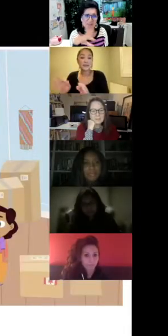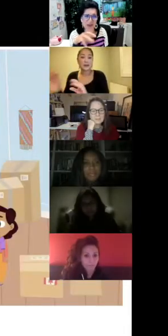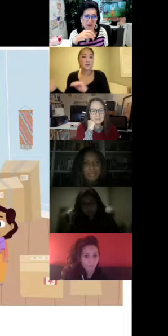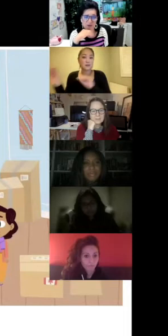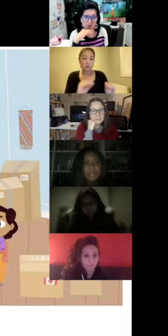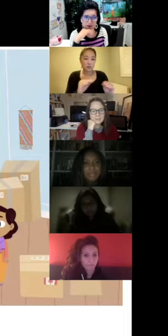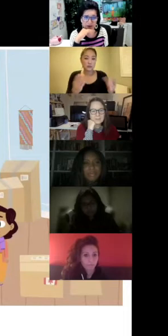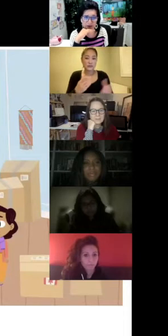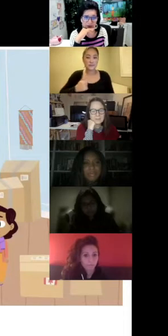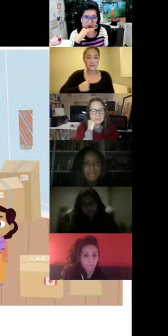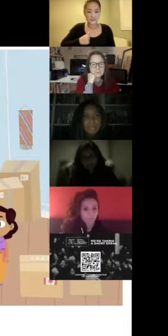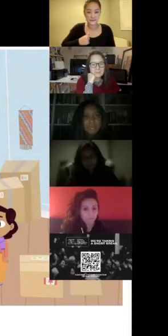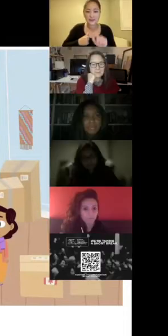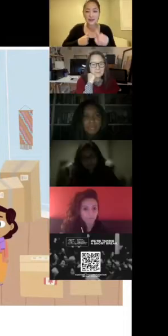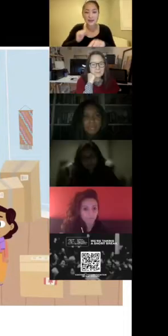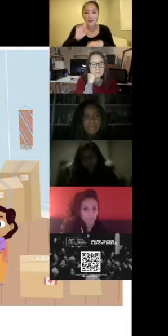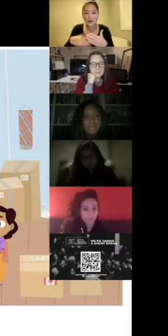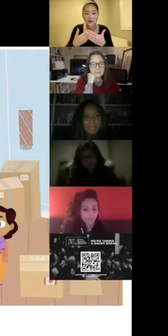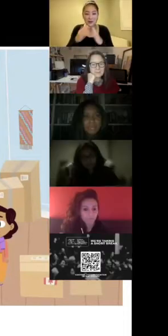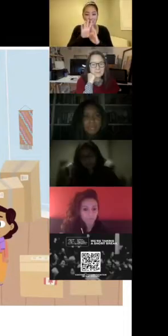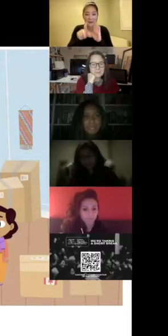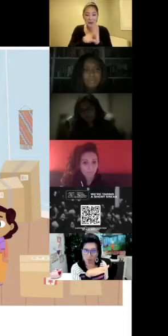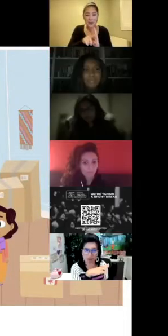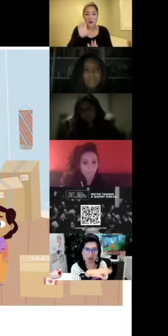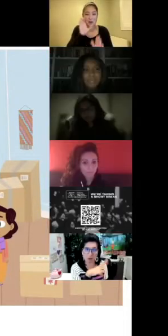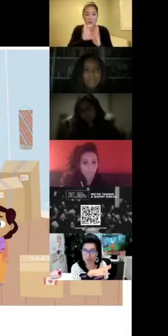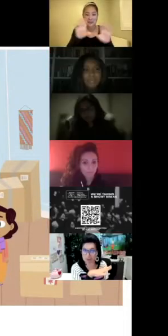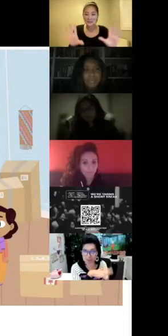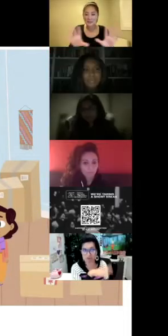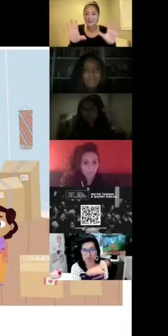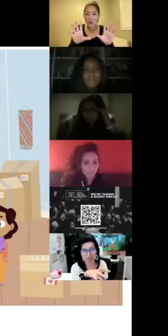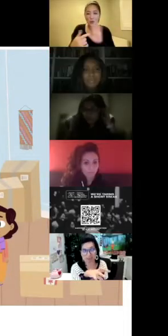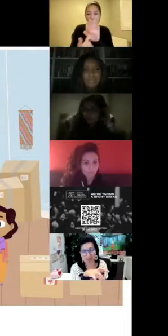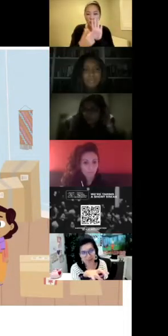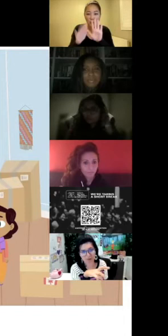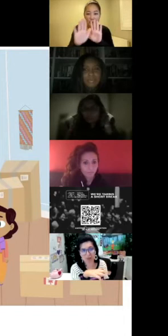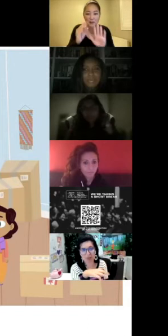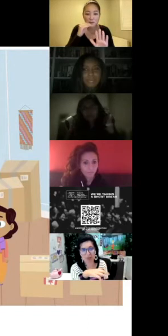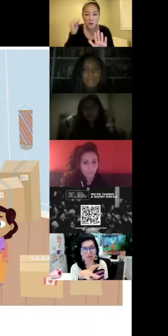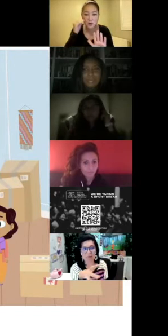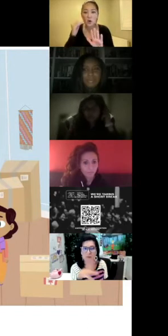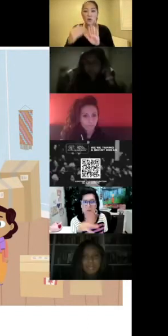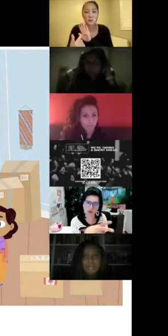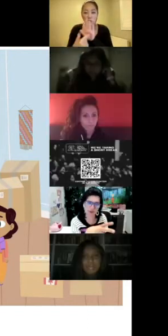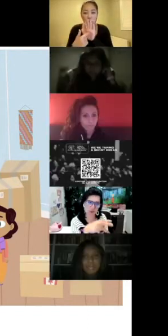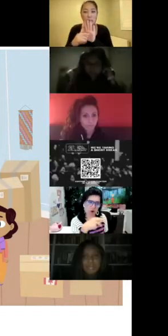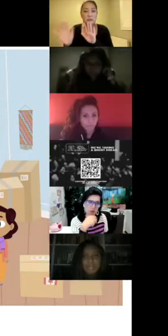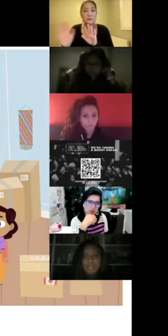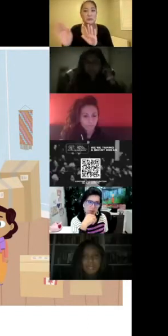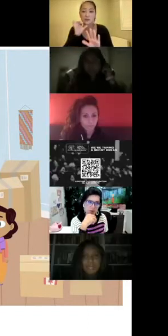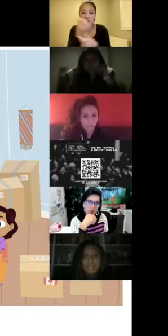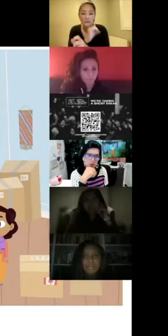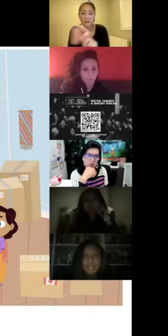the design of the backgrounds of showing their home and how it wasn't safe and they had to leave, and then the things they